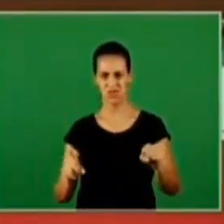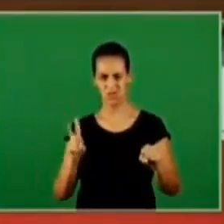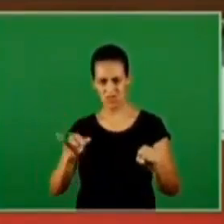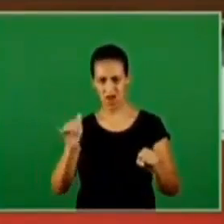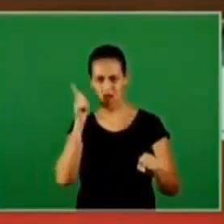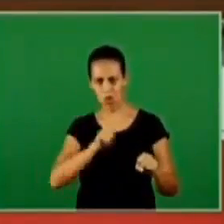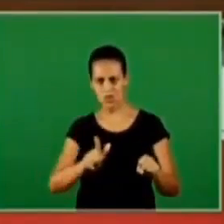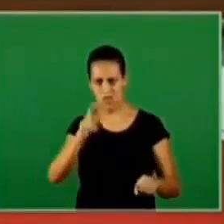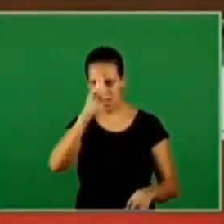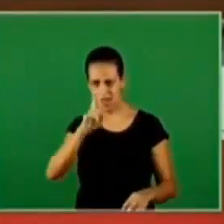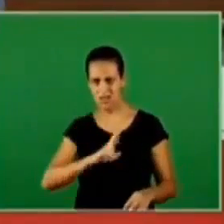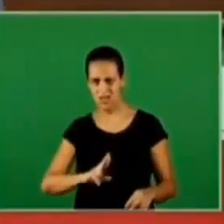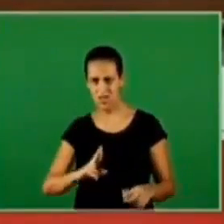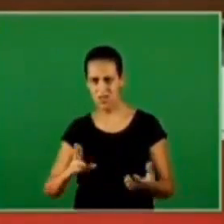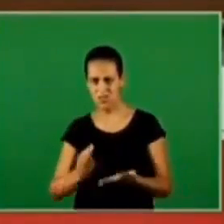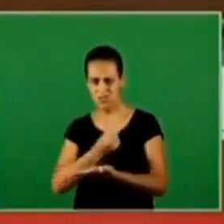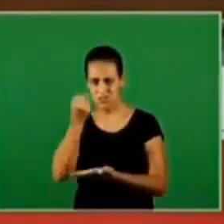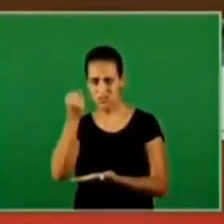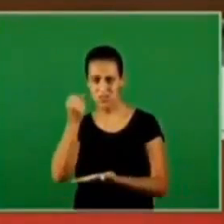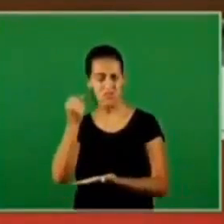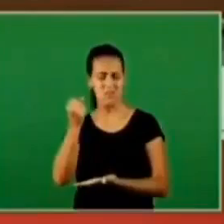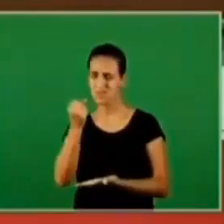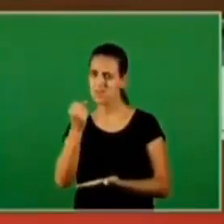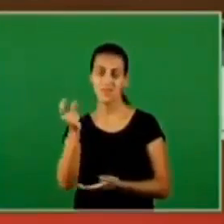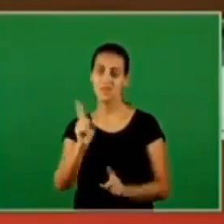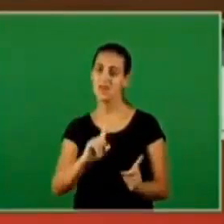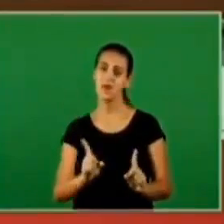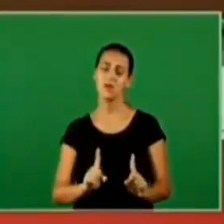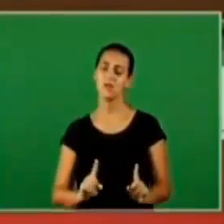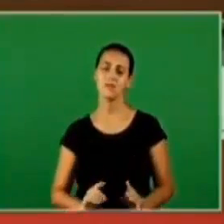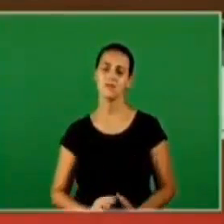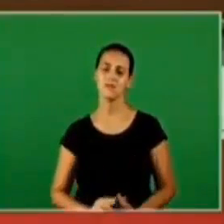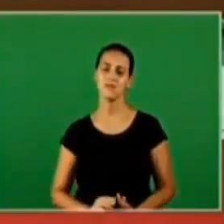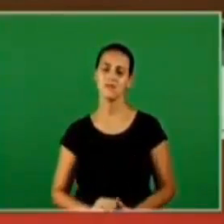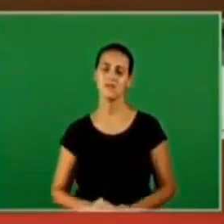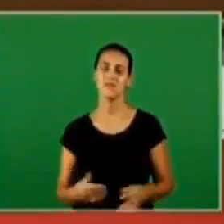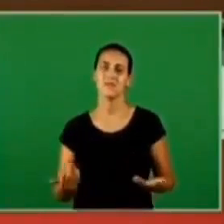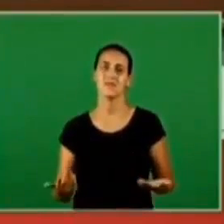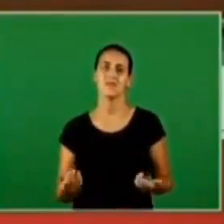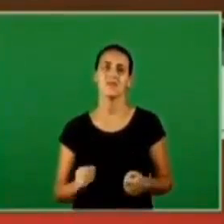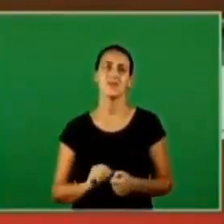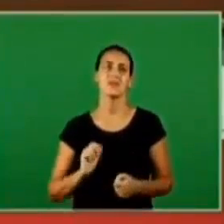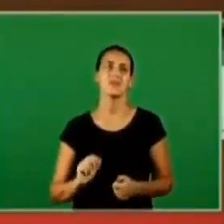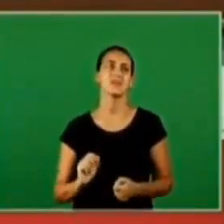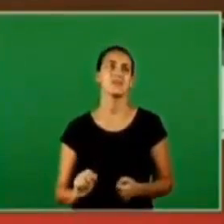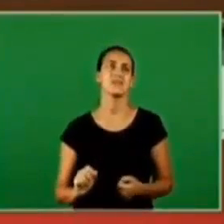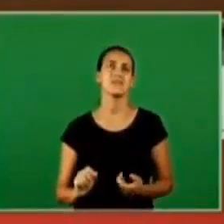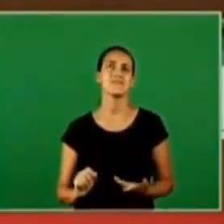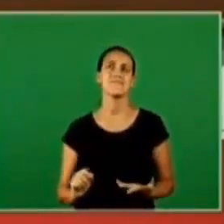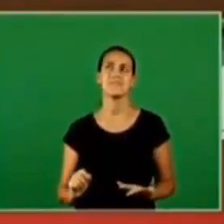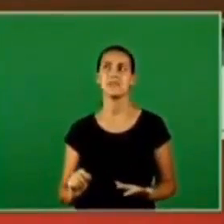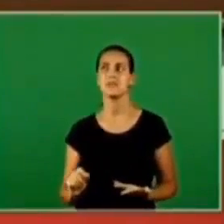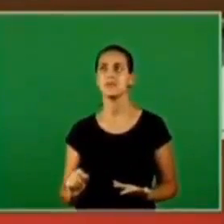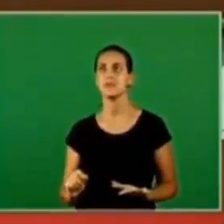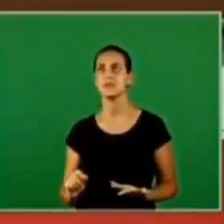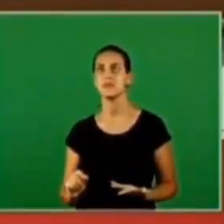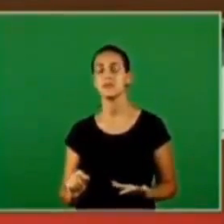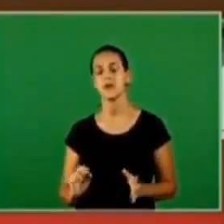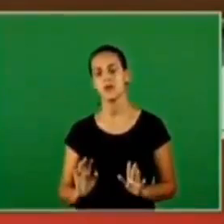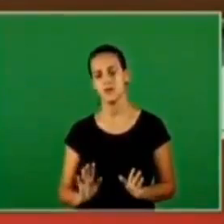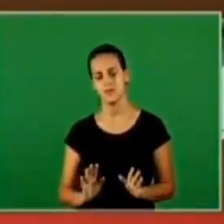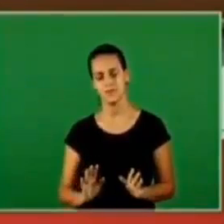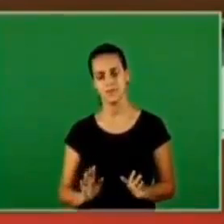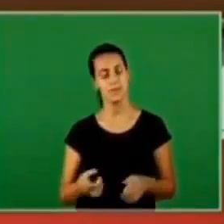Will reason, human reason, will lead us to eternity? Yes or no? No, of course not. So I'm going to accept the